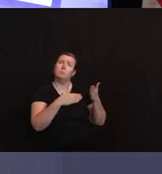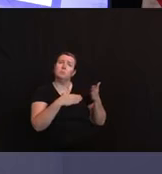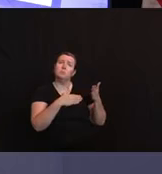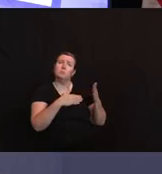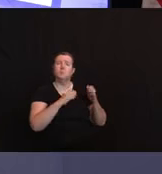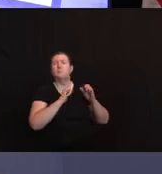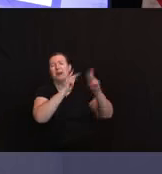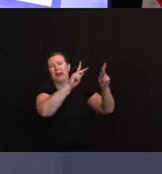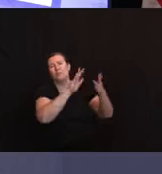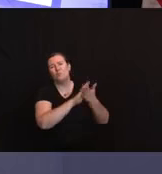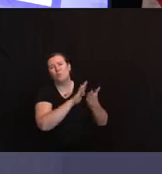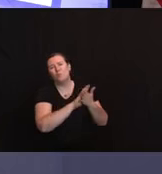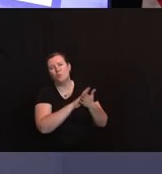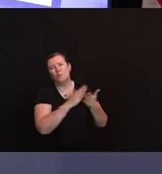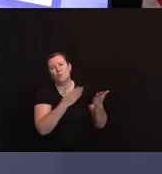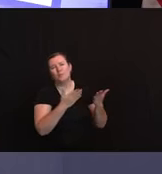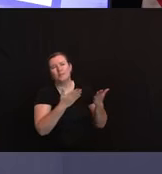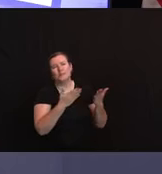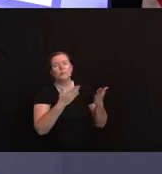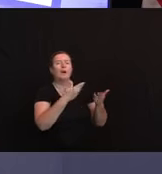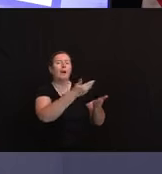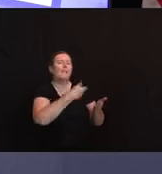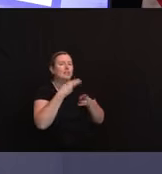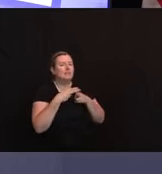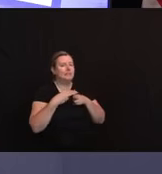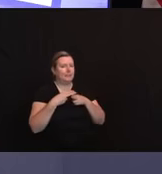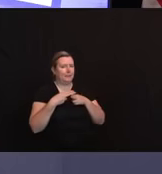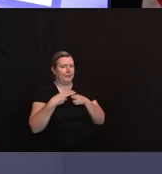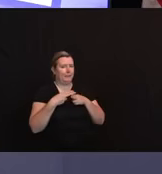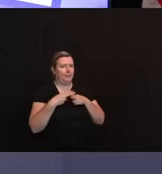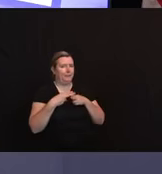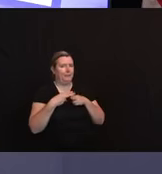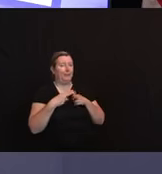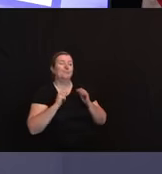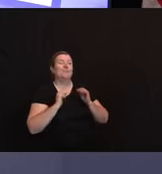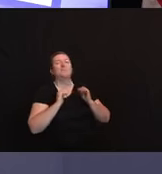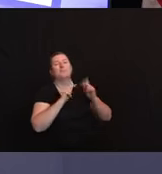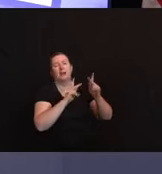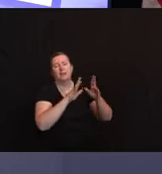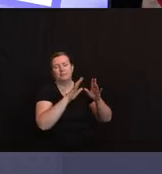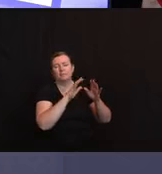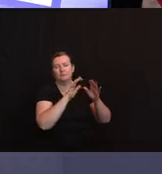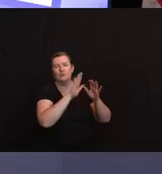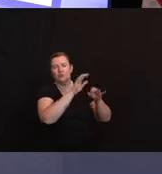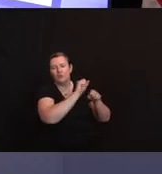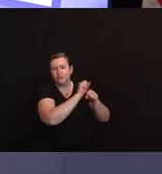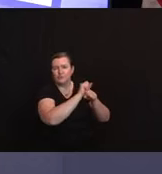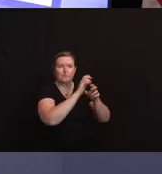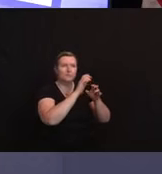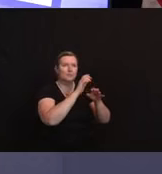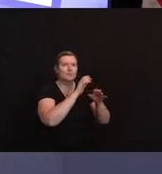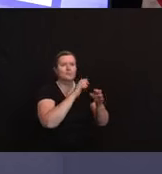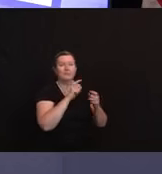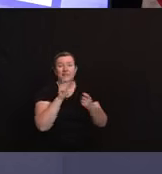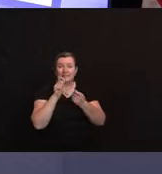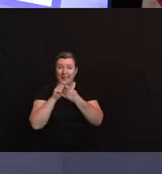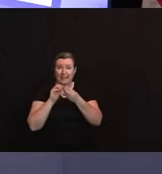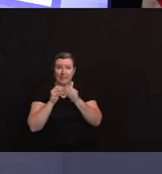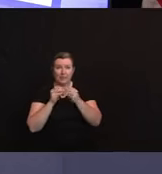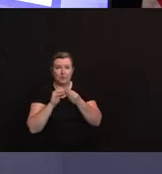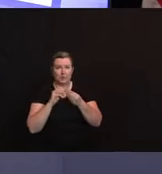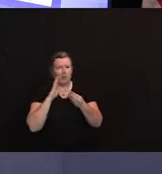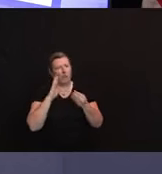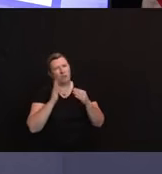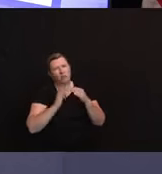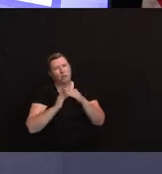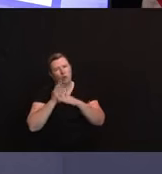or they were temporary jobs. They've gone back to their permanent jobs. So I don't have the exact number, but I do know it's over 1,000 right